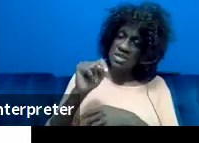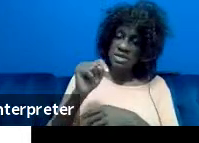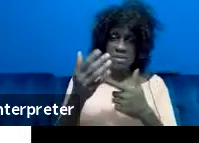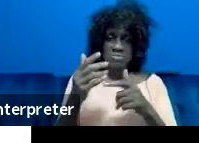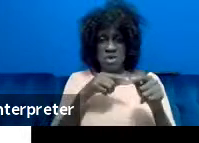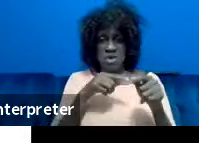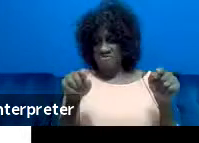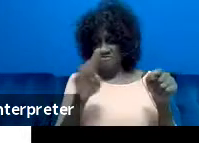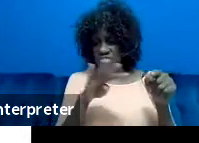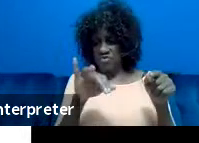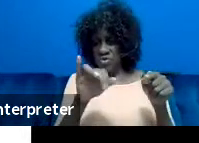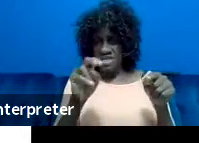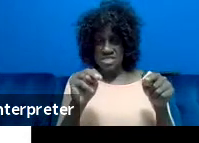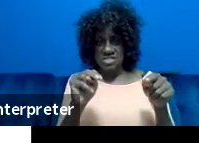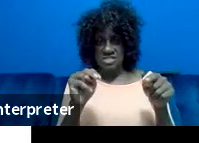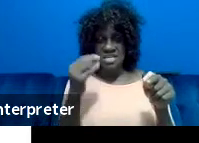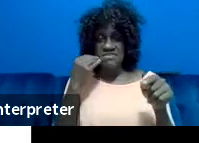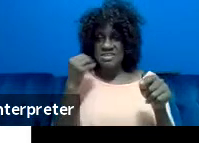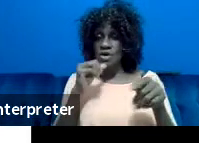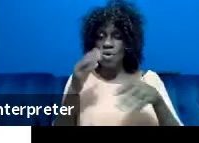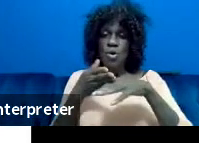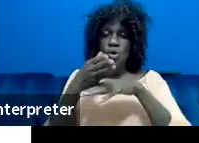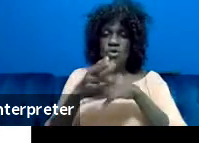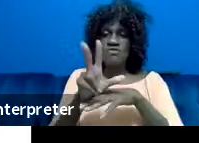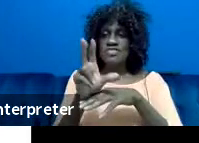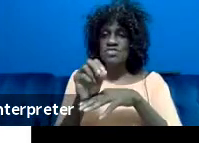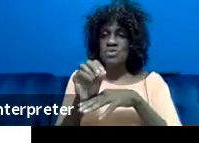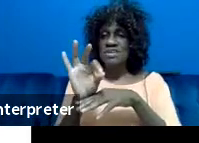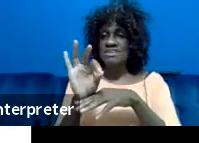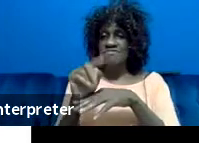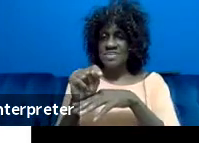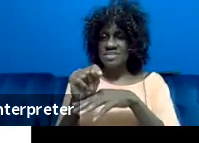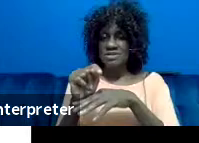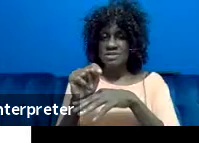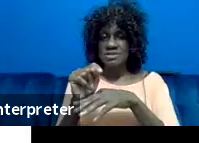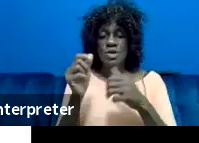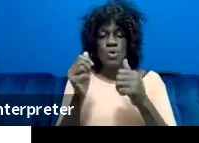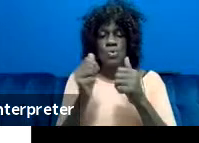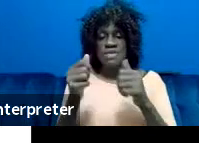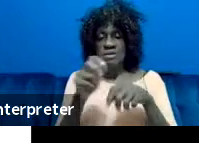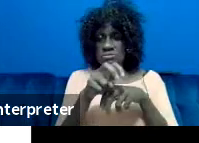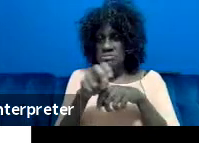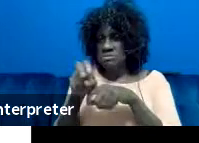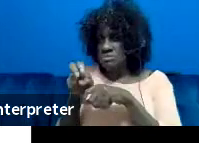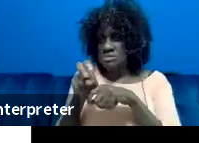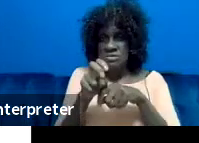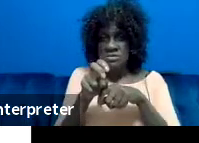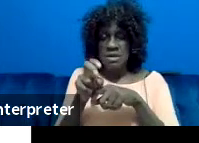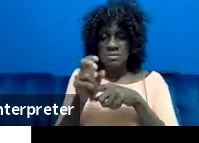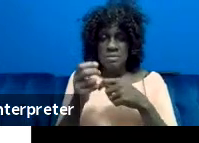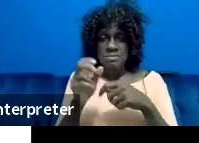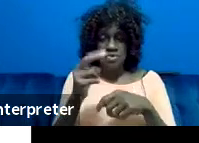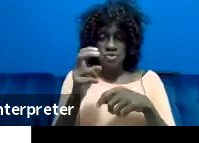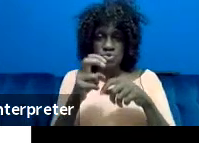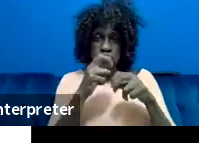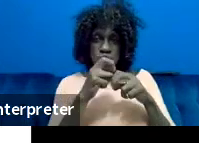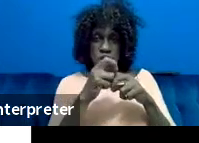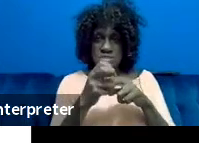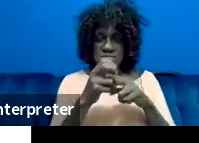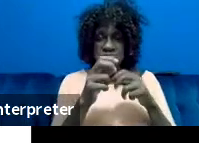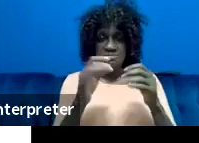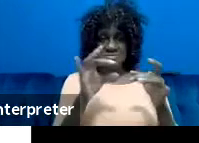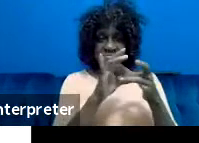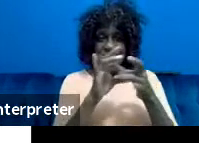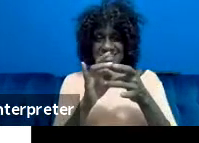inches as long as you never exceed 30 feet without providing some way to turn around, either 2 cross connecting routes creating a